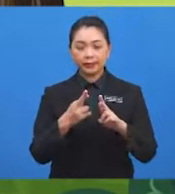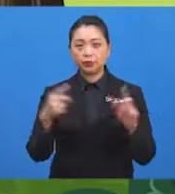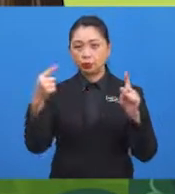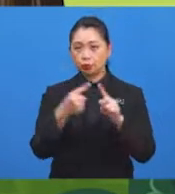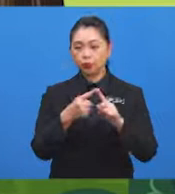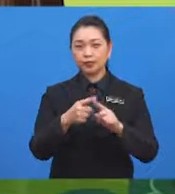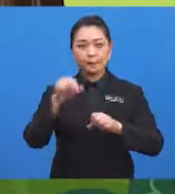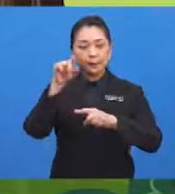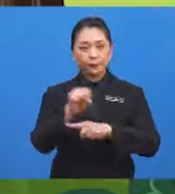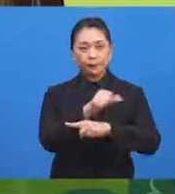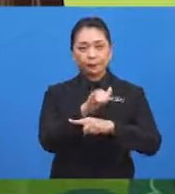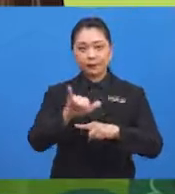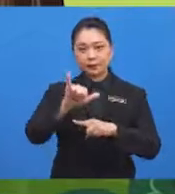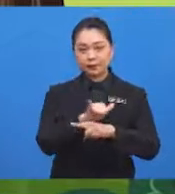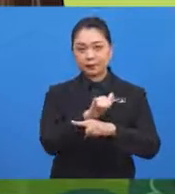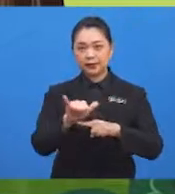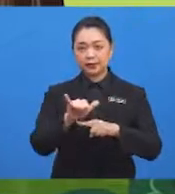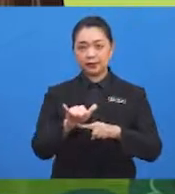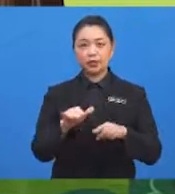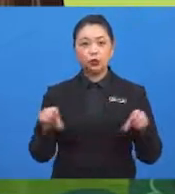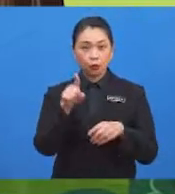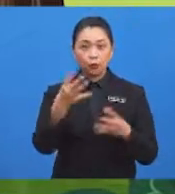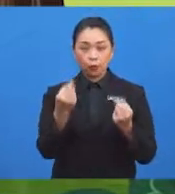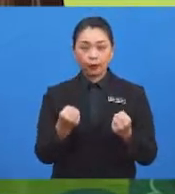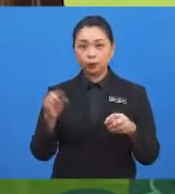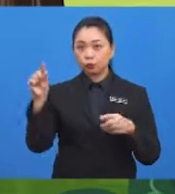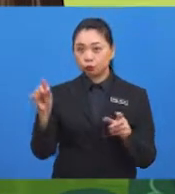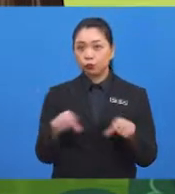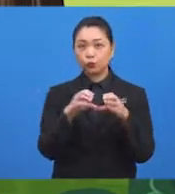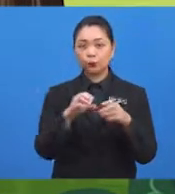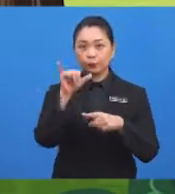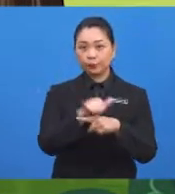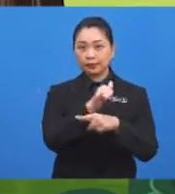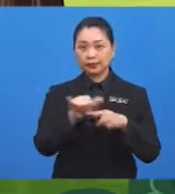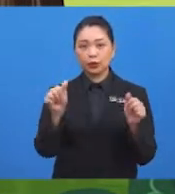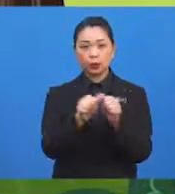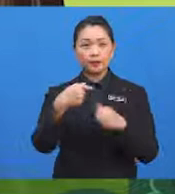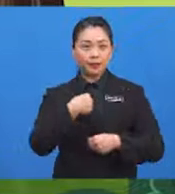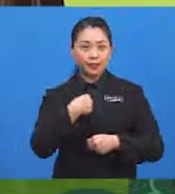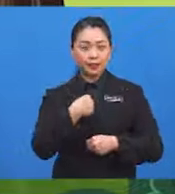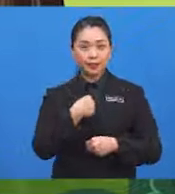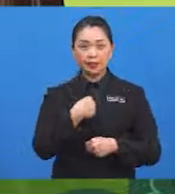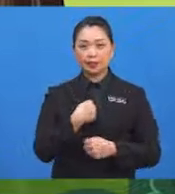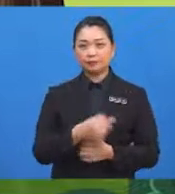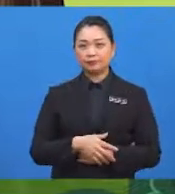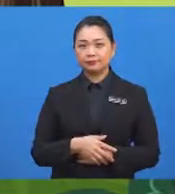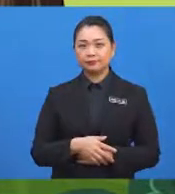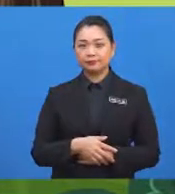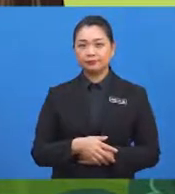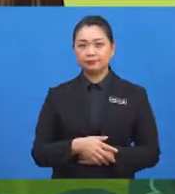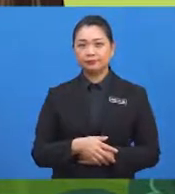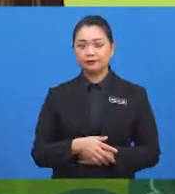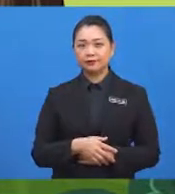practice. Do you want to practice with me? So, when you see this image, you say,